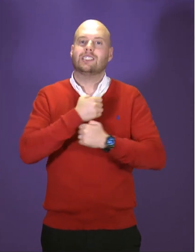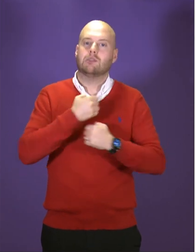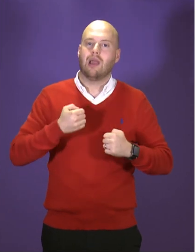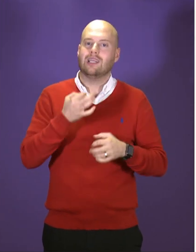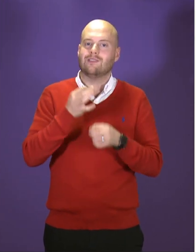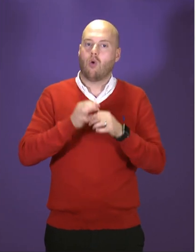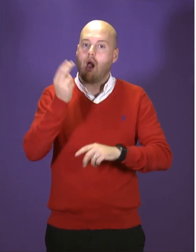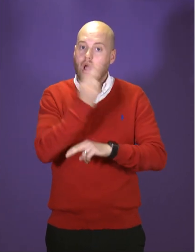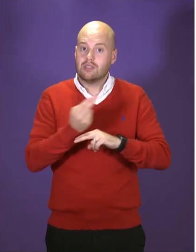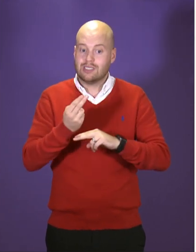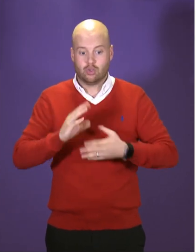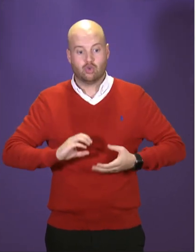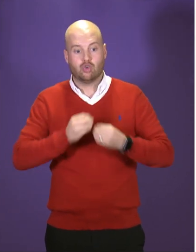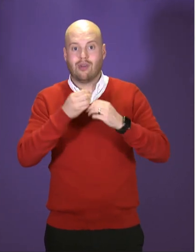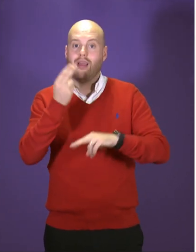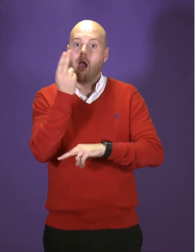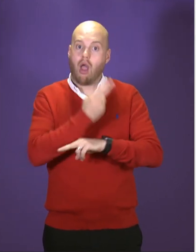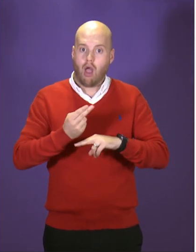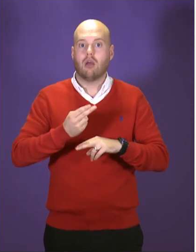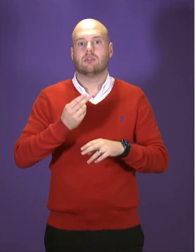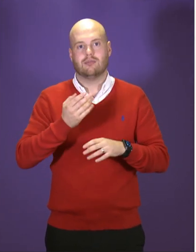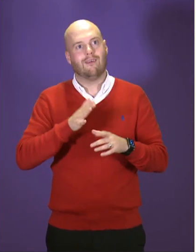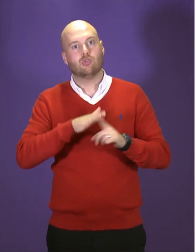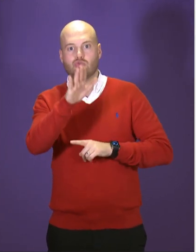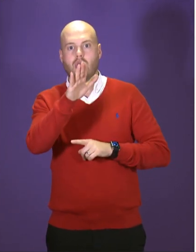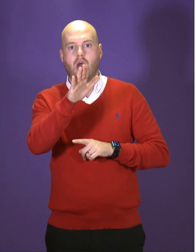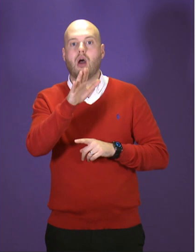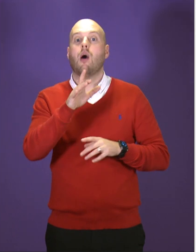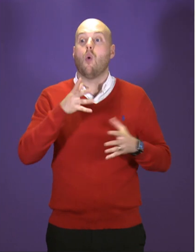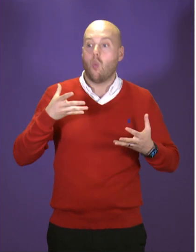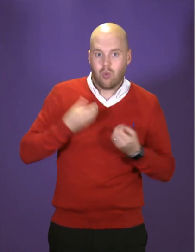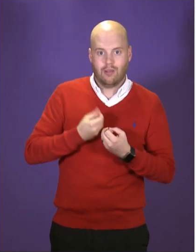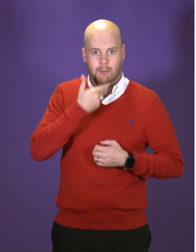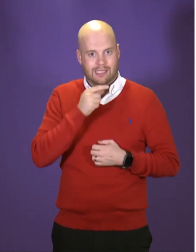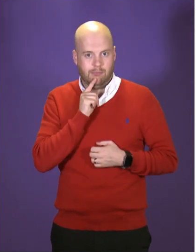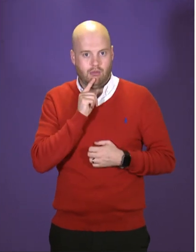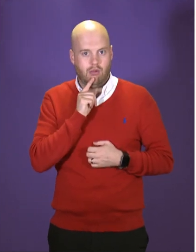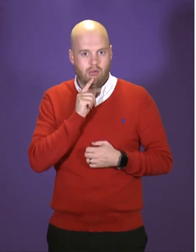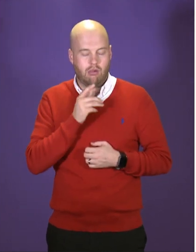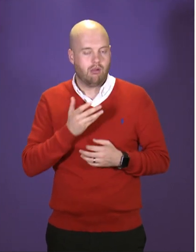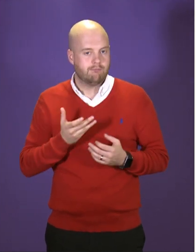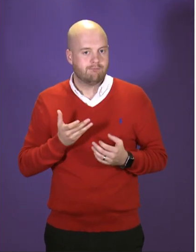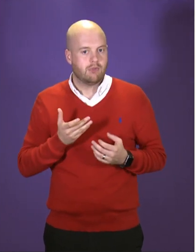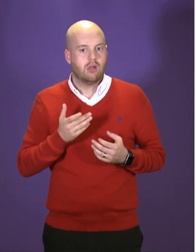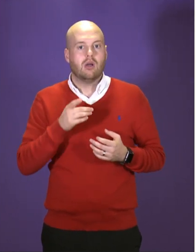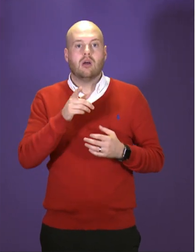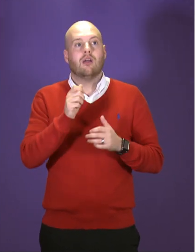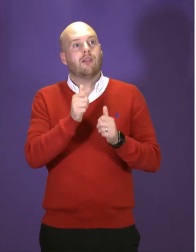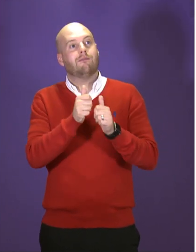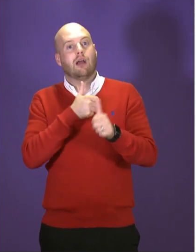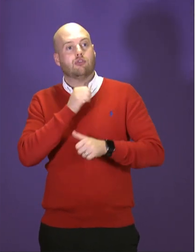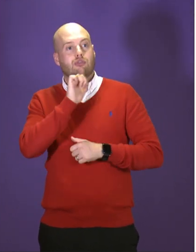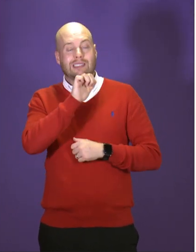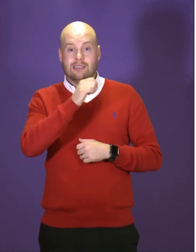to make the art of the future in tandem with people. And the shed and the factory's